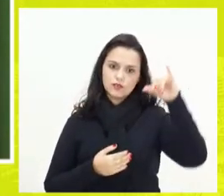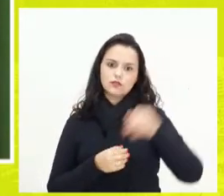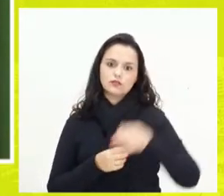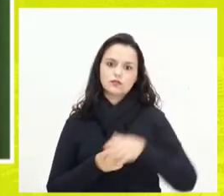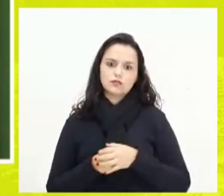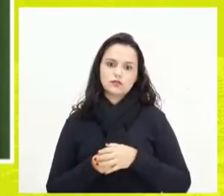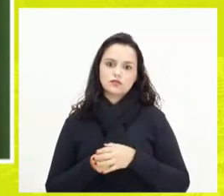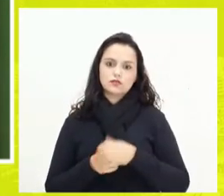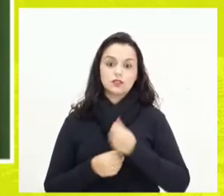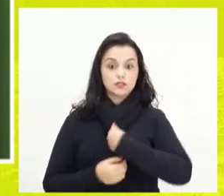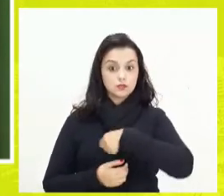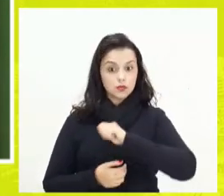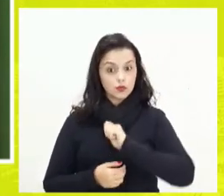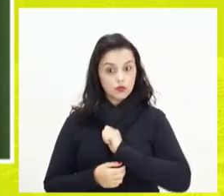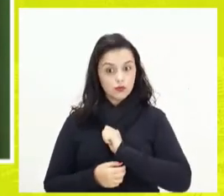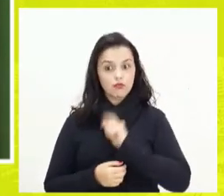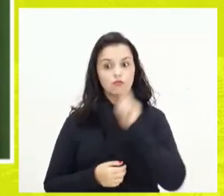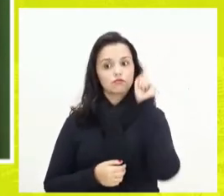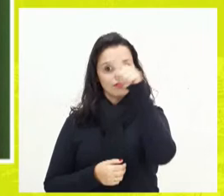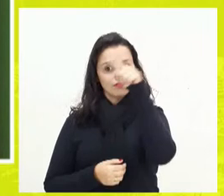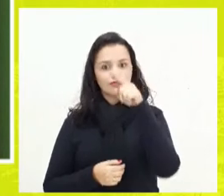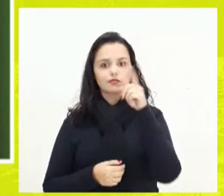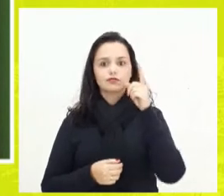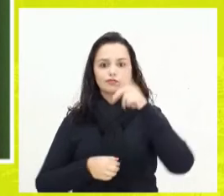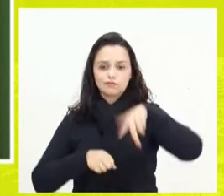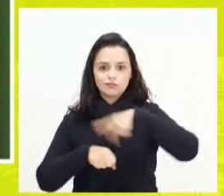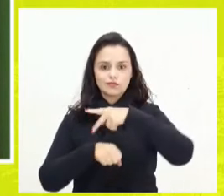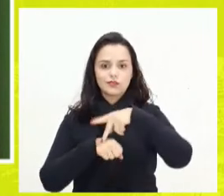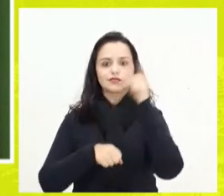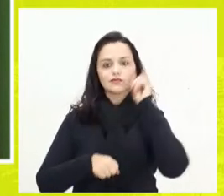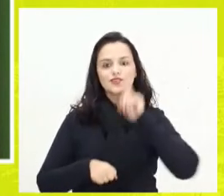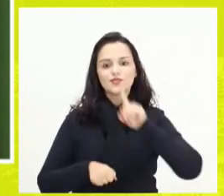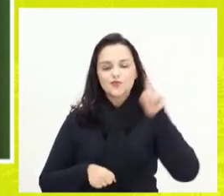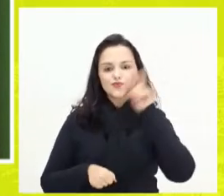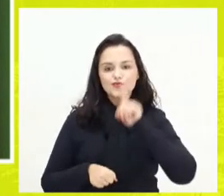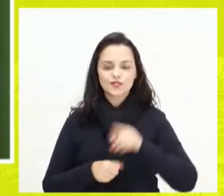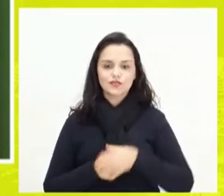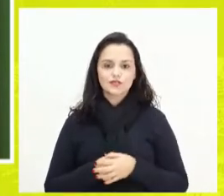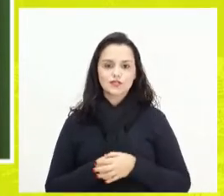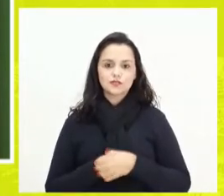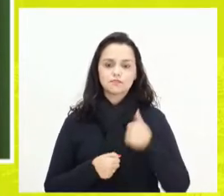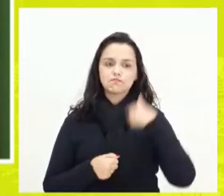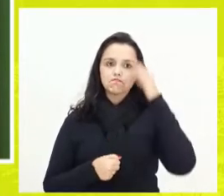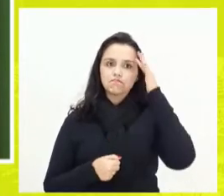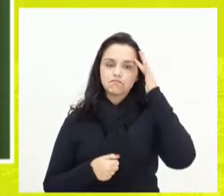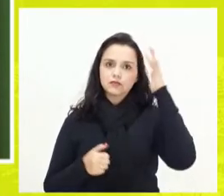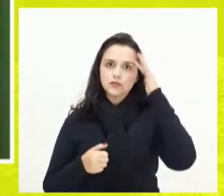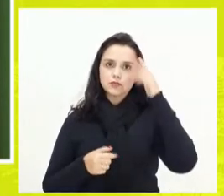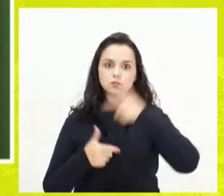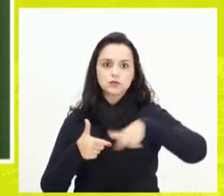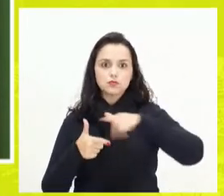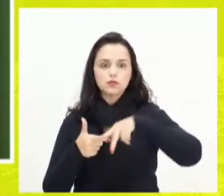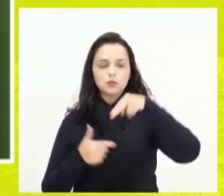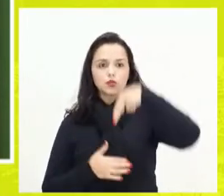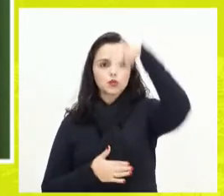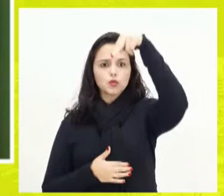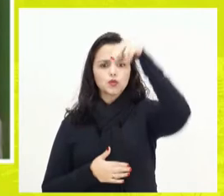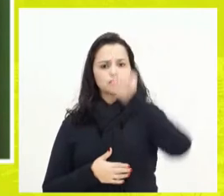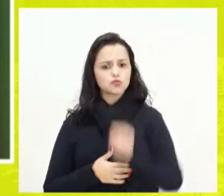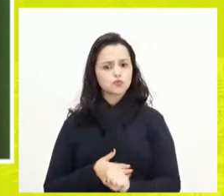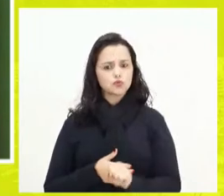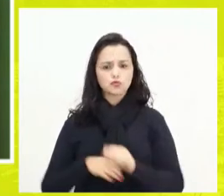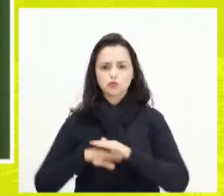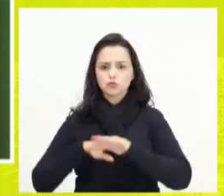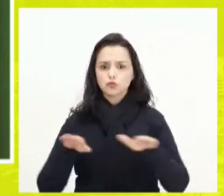that happened that occur in the united states it's important to say that this is not a problem of the north